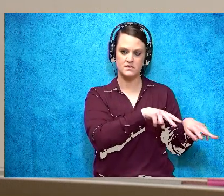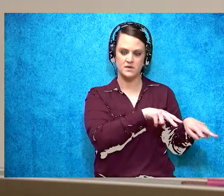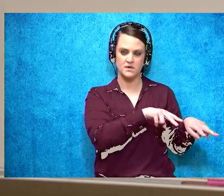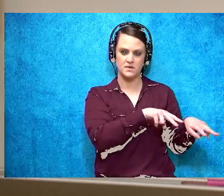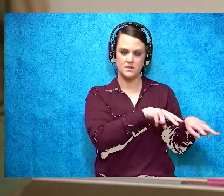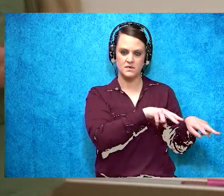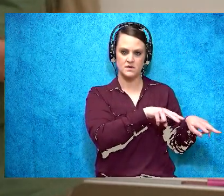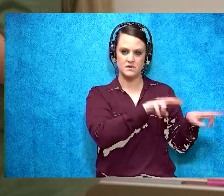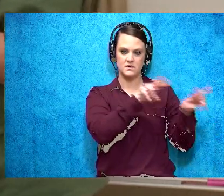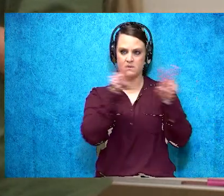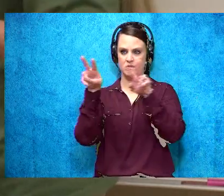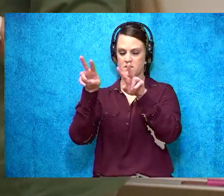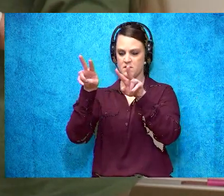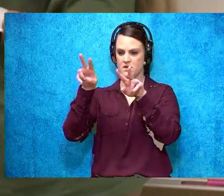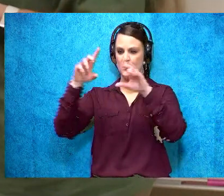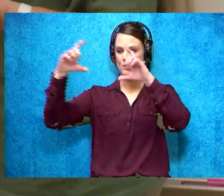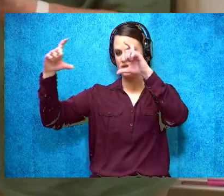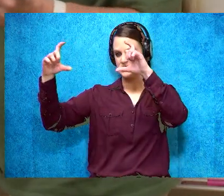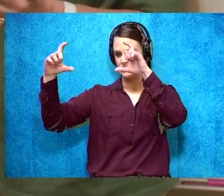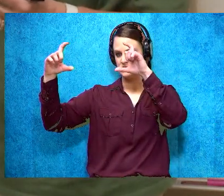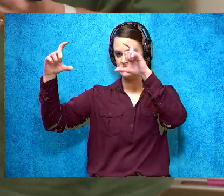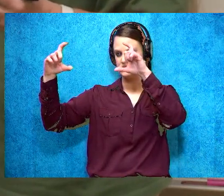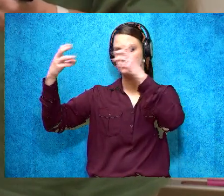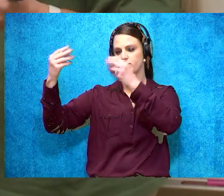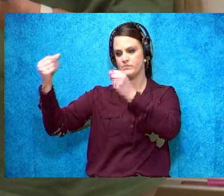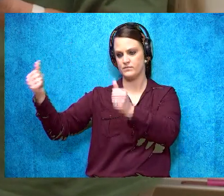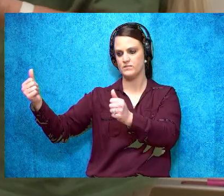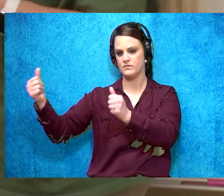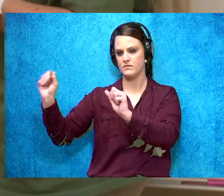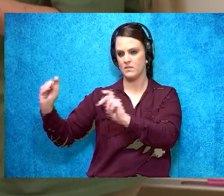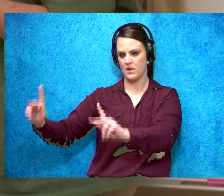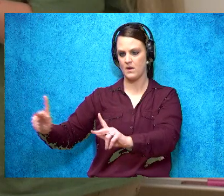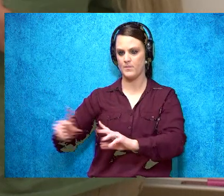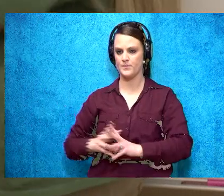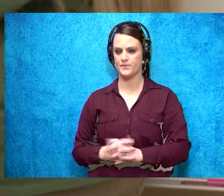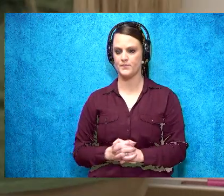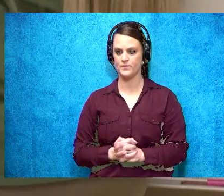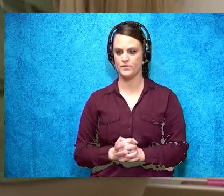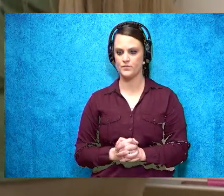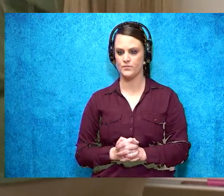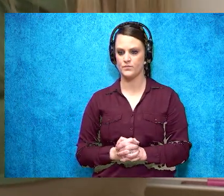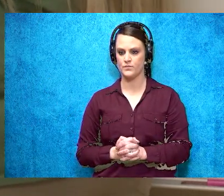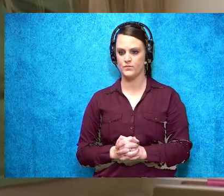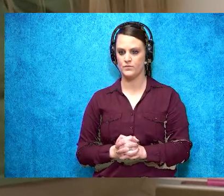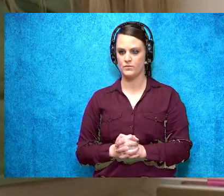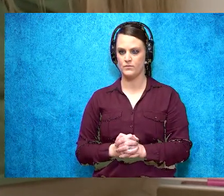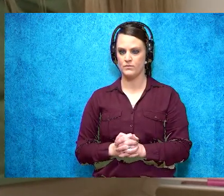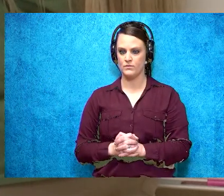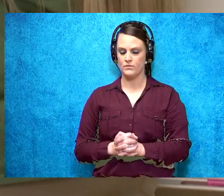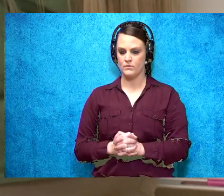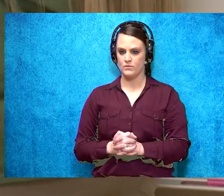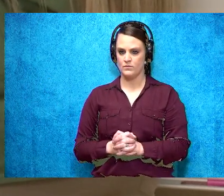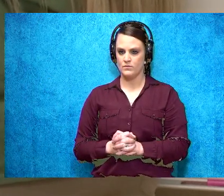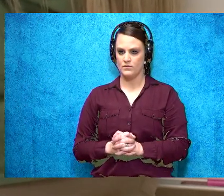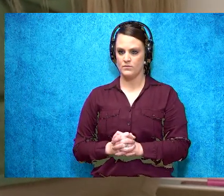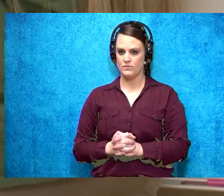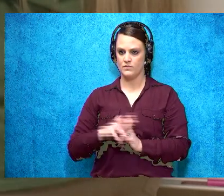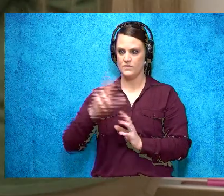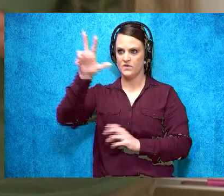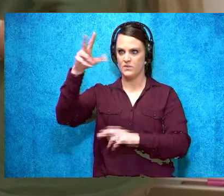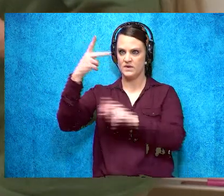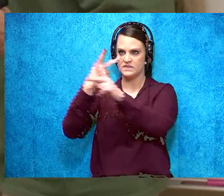hierarchy. But we have parentheses, so that's what we need to do first. So I'm going to write my answer down